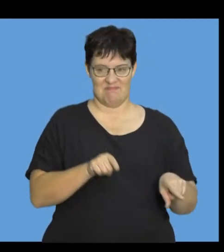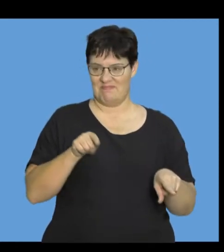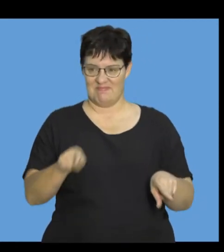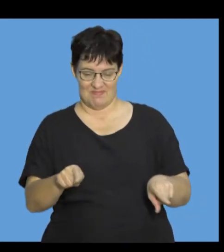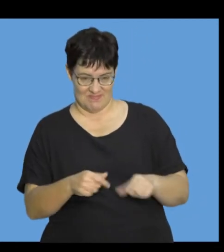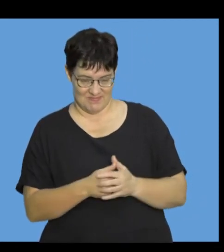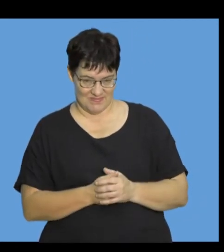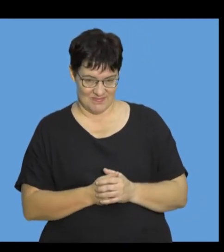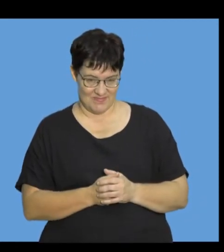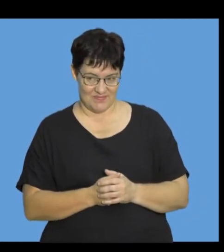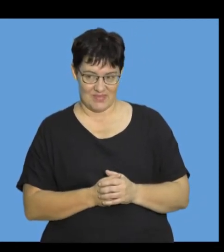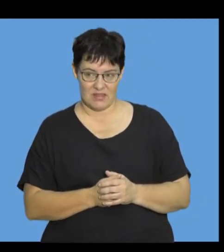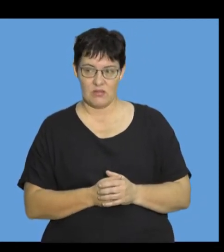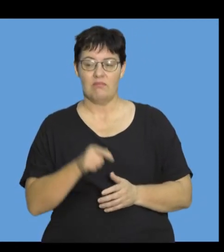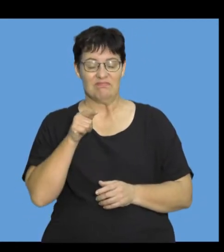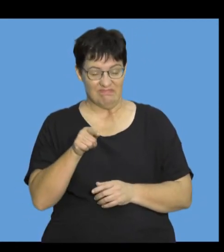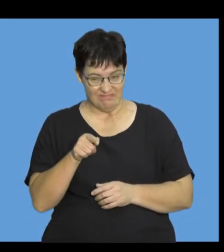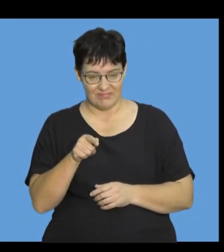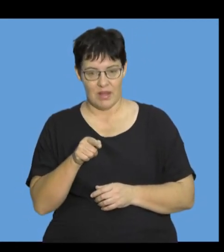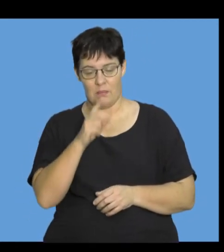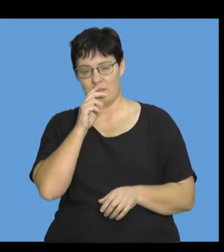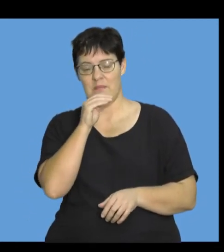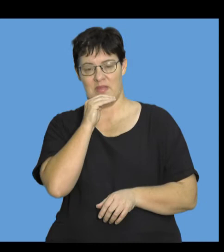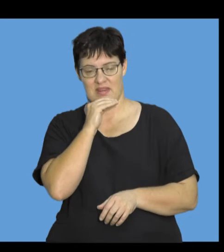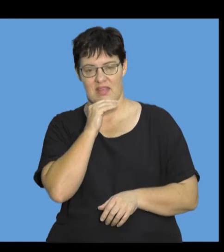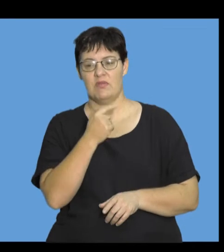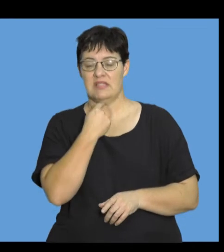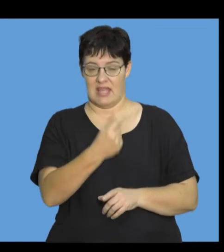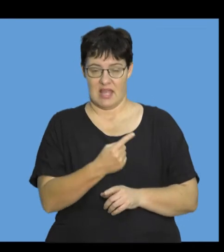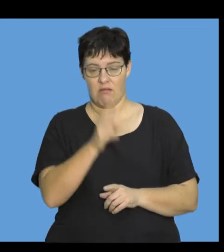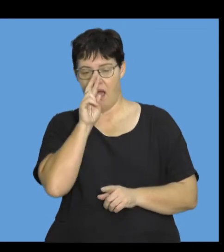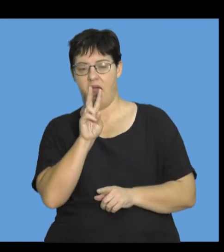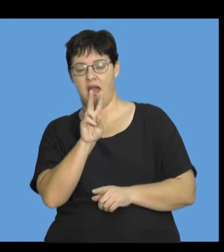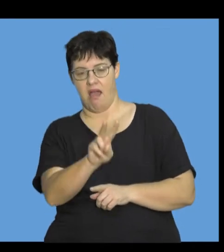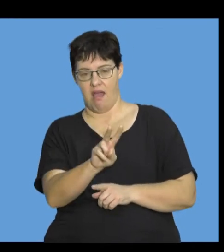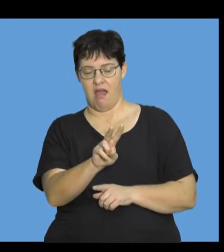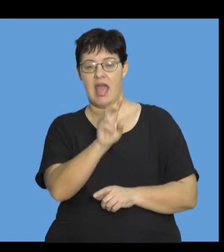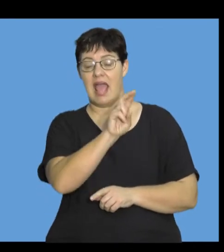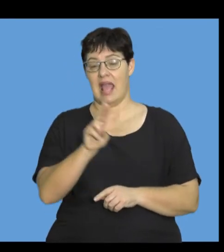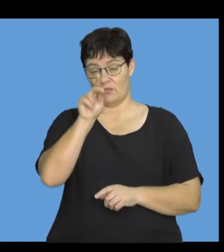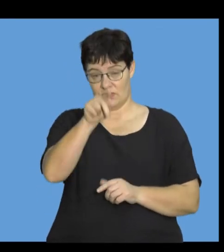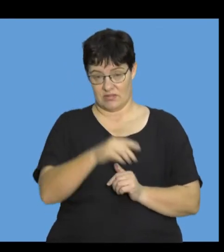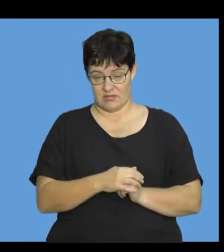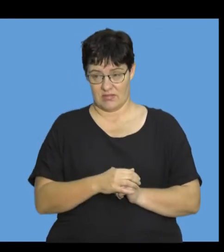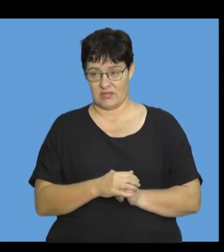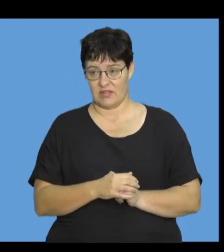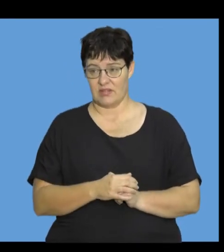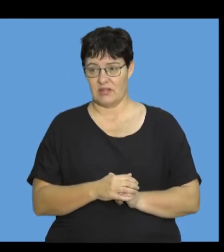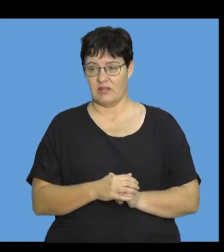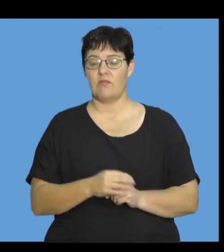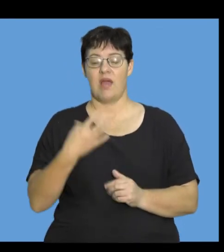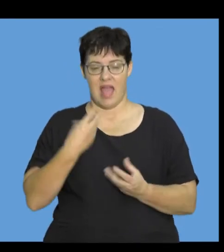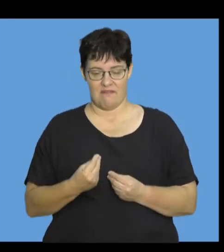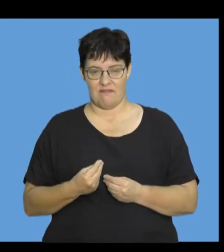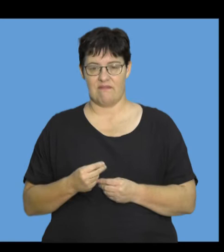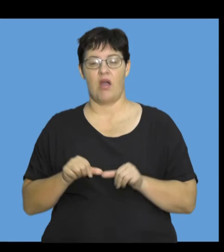exponents I am talking about, right? So that's what I mean when I say look at your exponents. And then always, you know, I'm